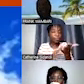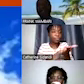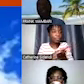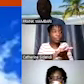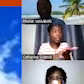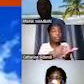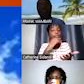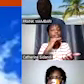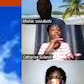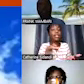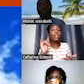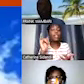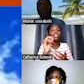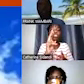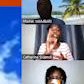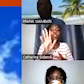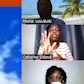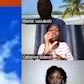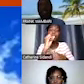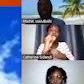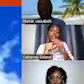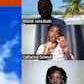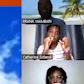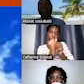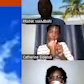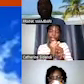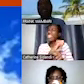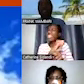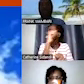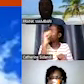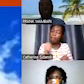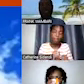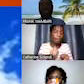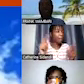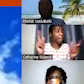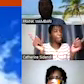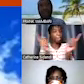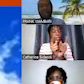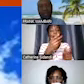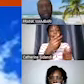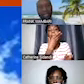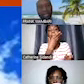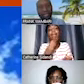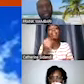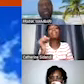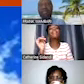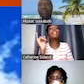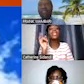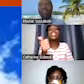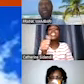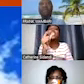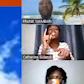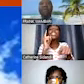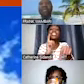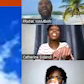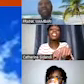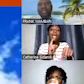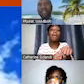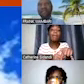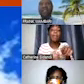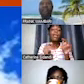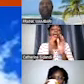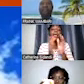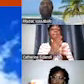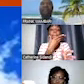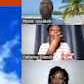is 25 years old. He has never met that man at any given time. And the man has never